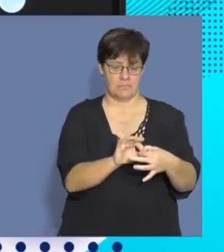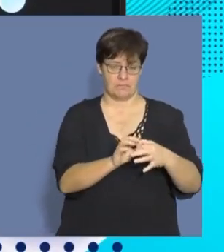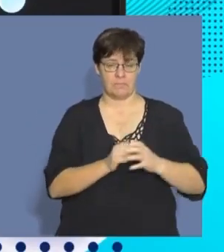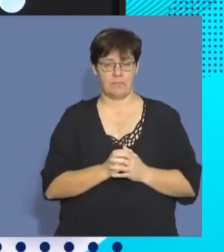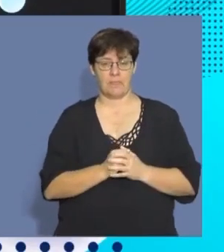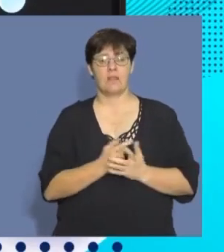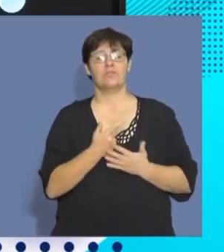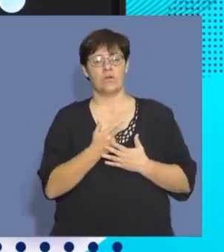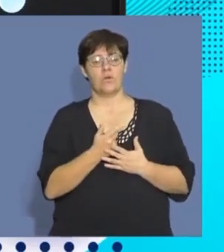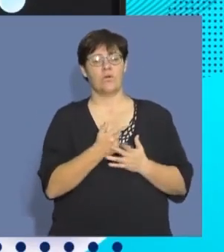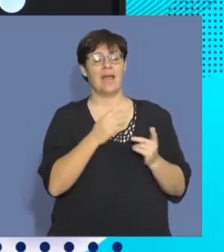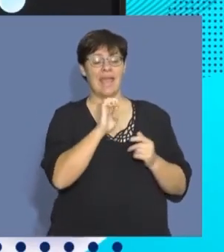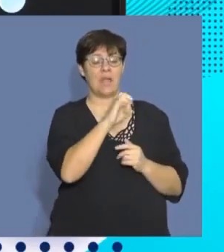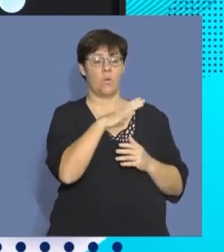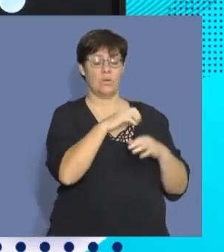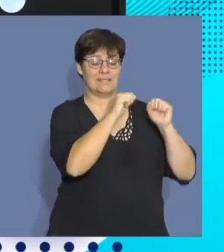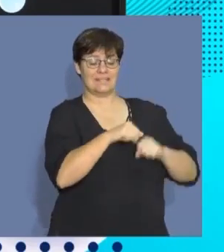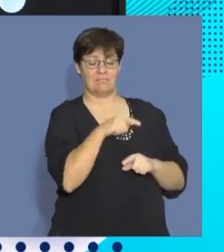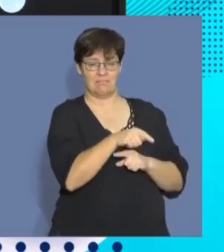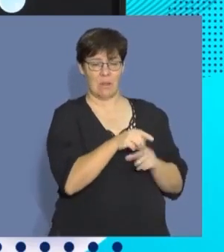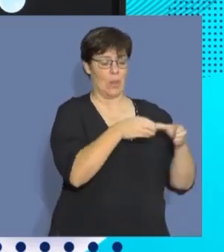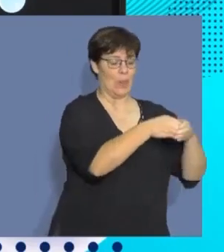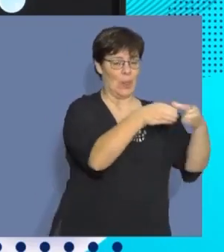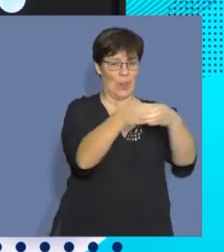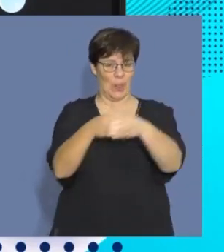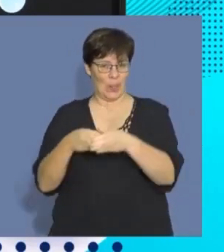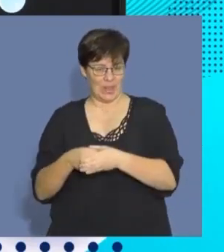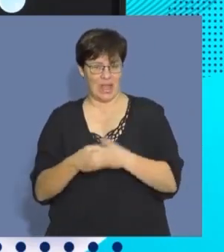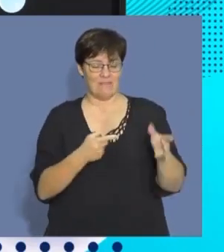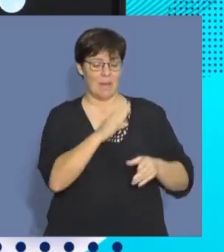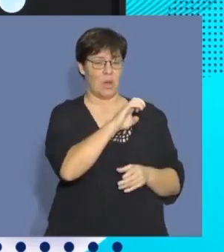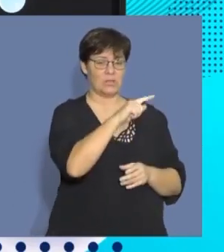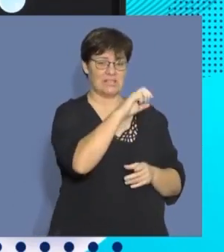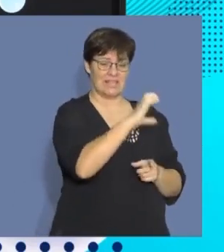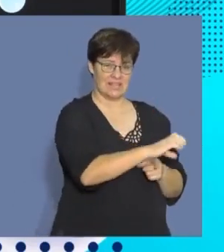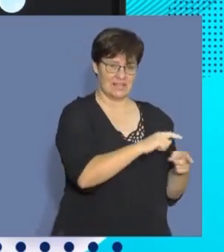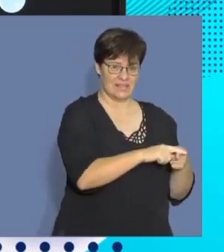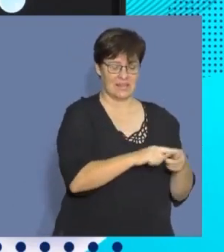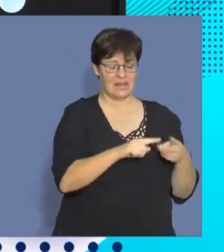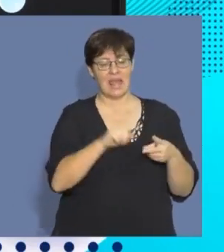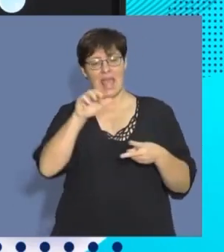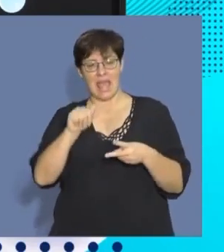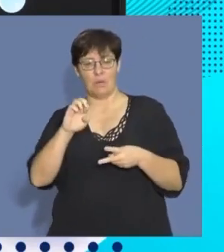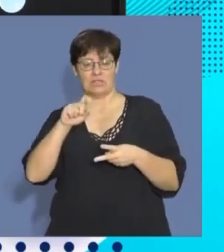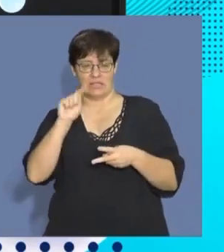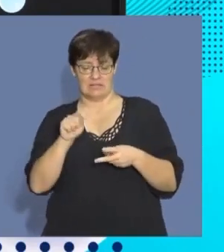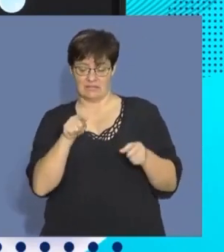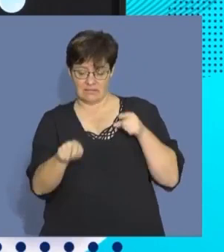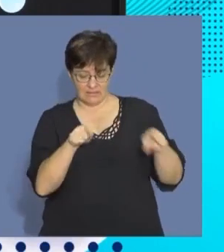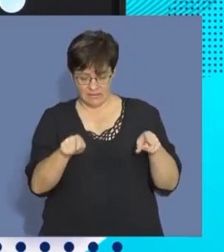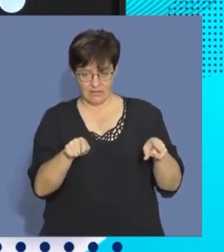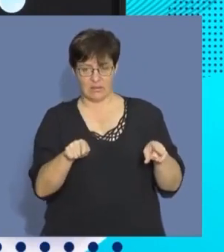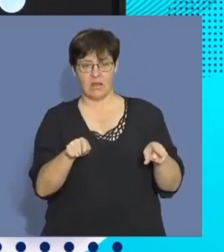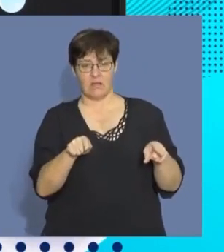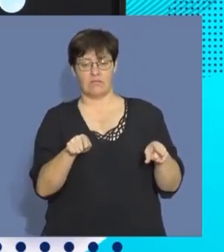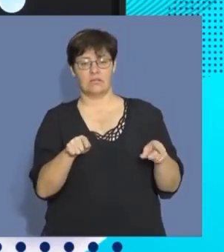have small areas called ecosystems, and in these ecosystems we have the biotic factors and the abiotic factors that interact with each other